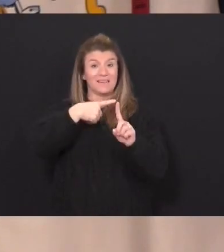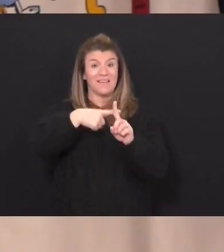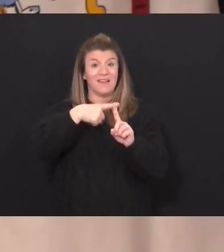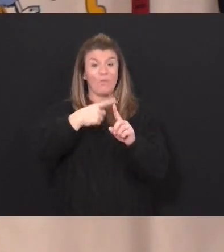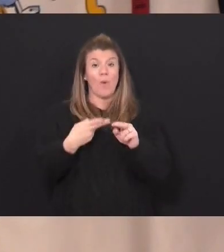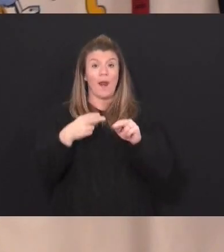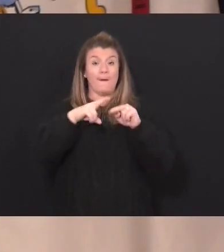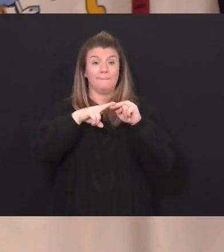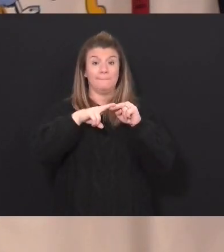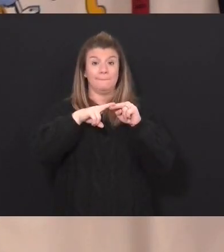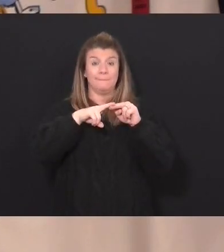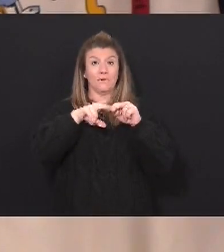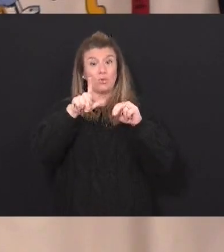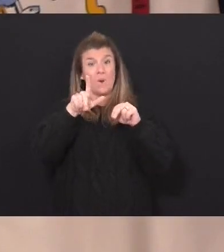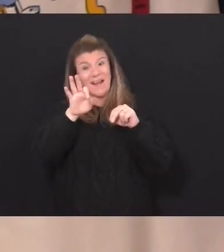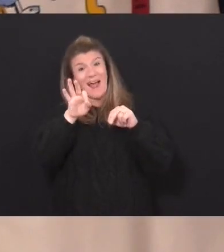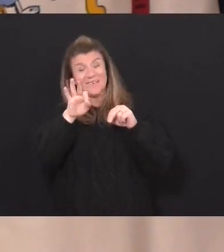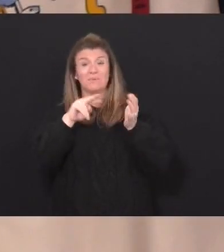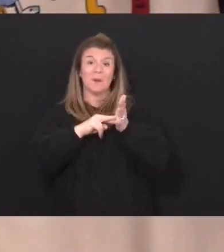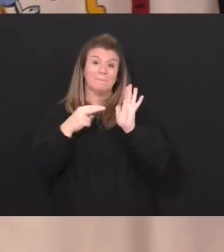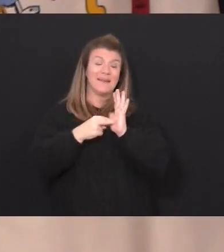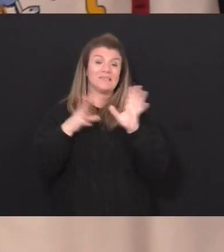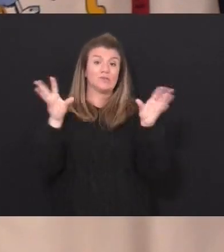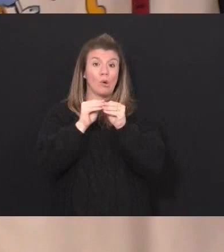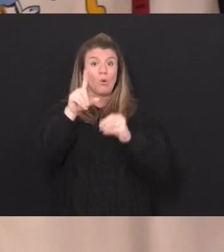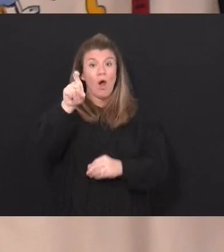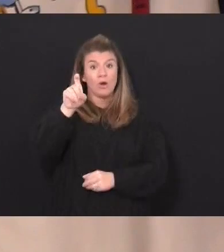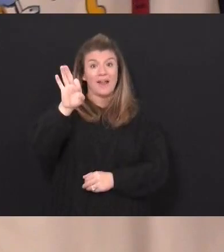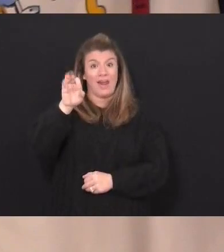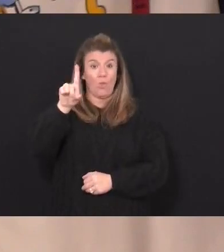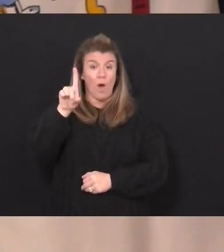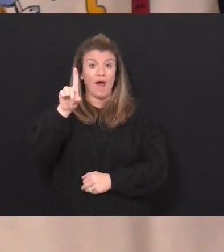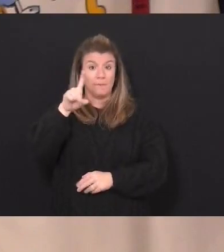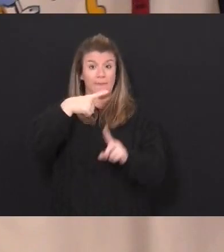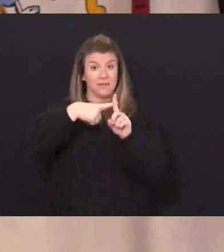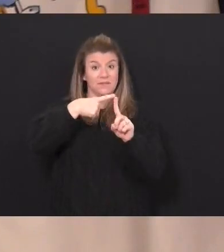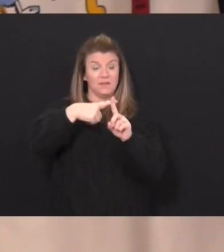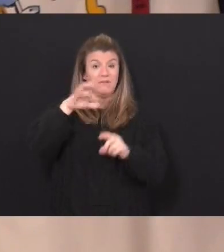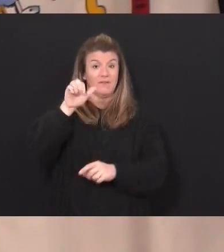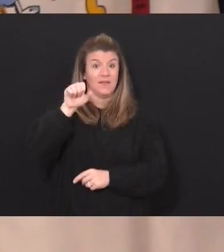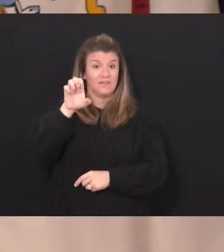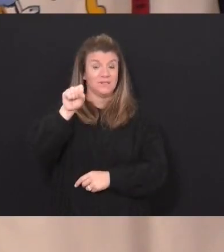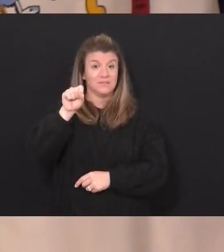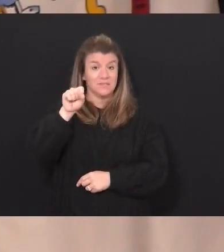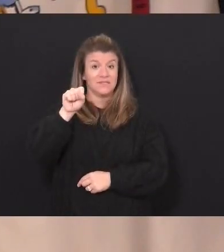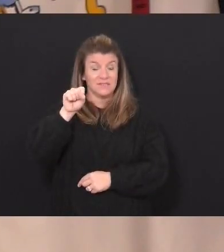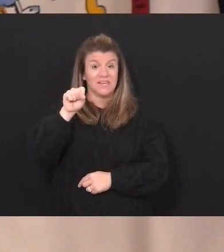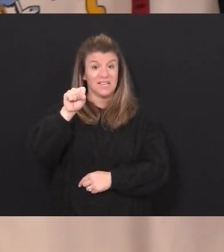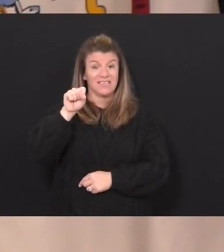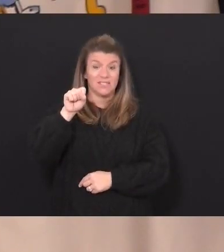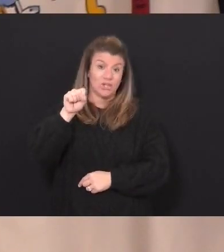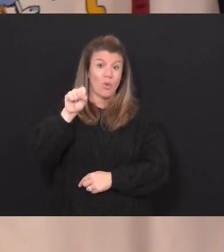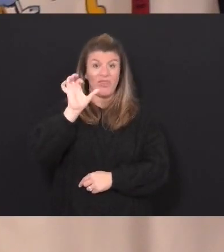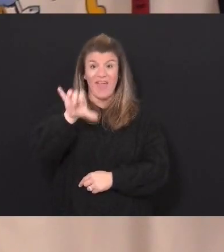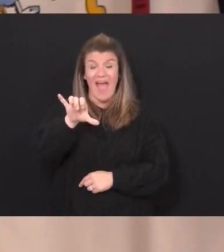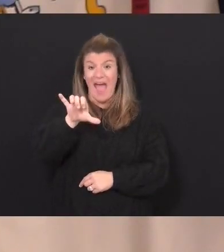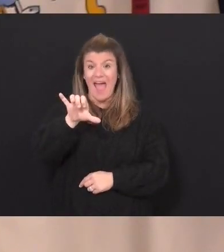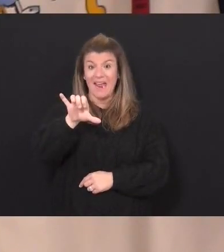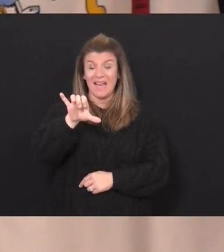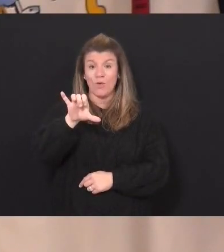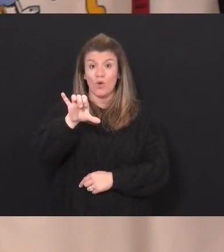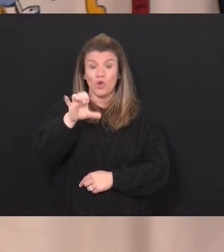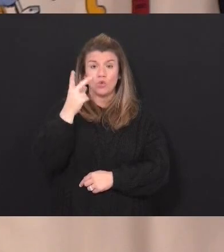to 191 total positive cases in West Virginia. And with that, on just